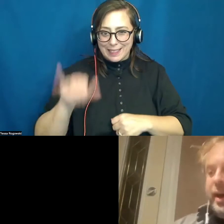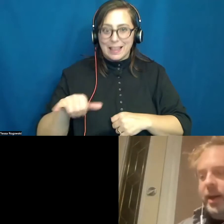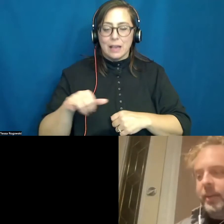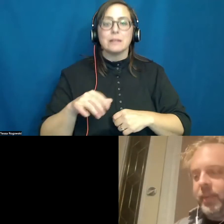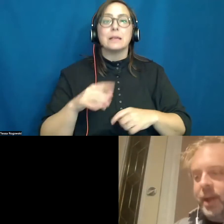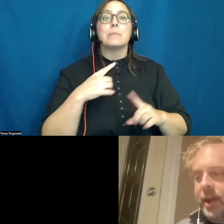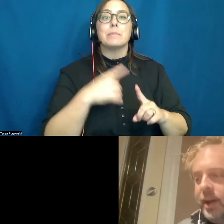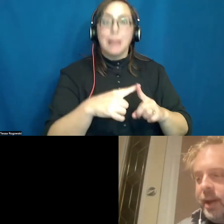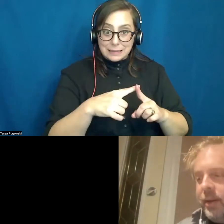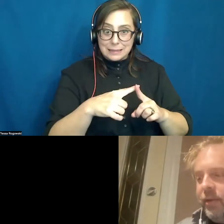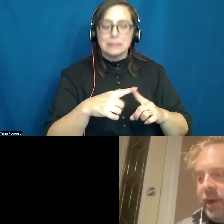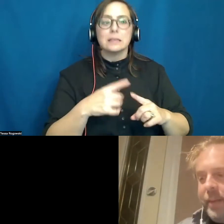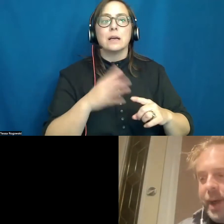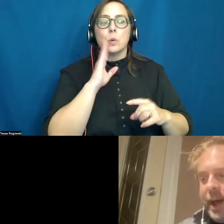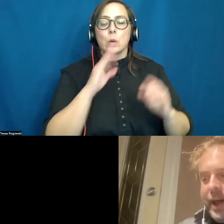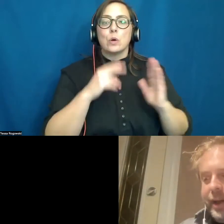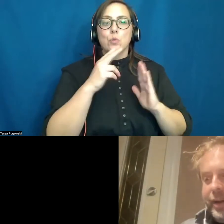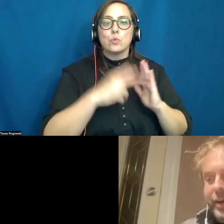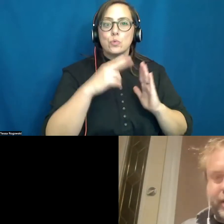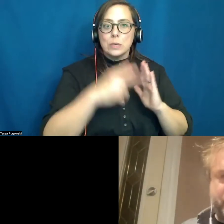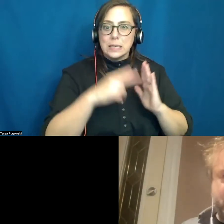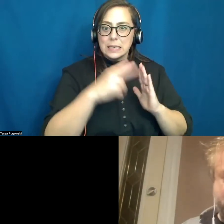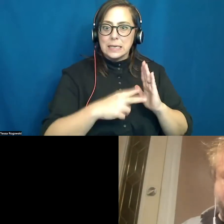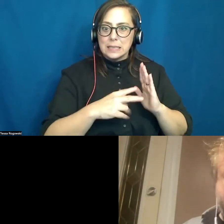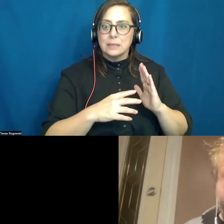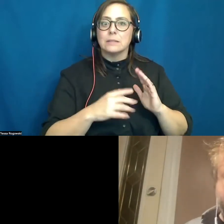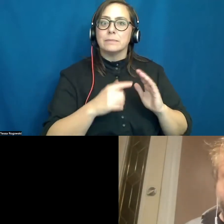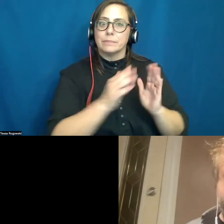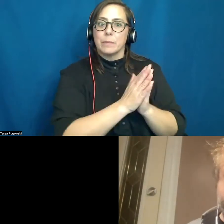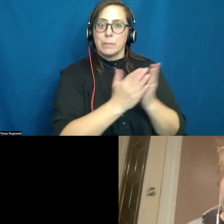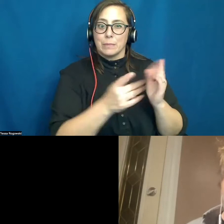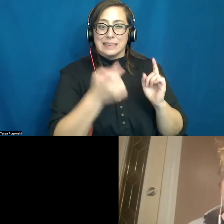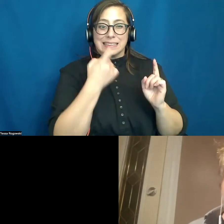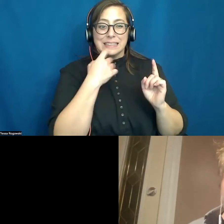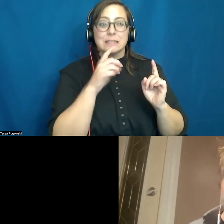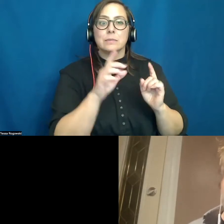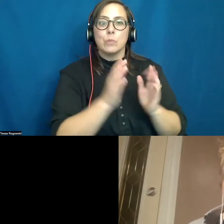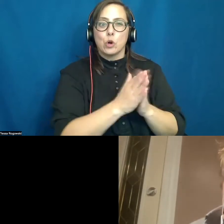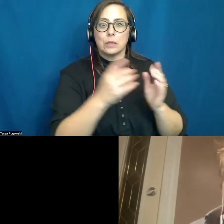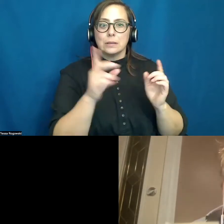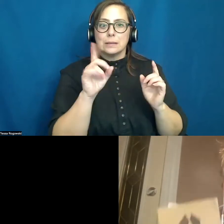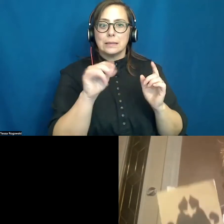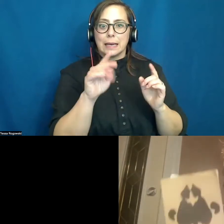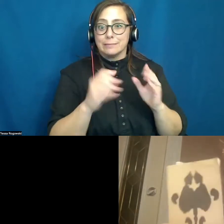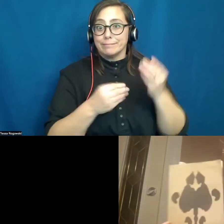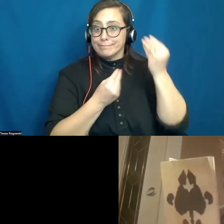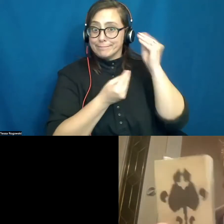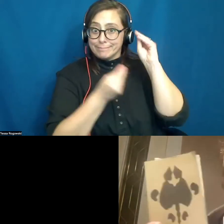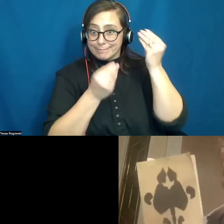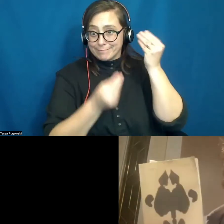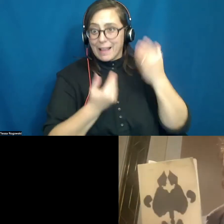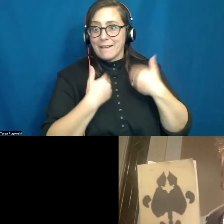reading from the book Diane mentioned, which I have right here because I'll be reading from it,